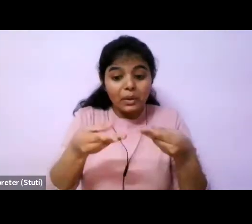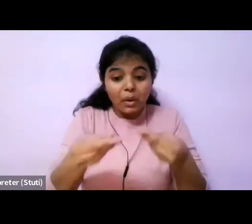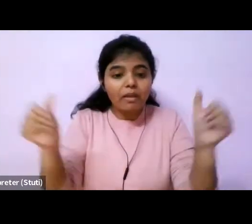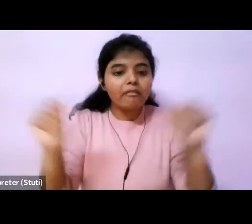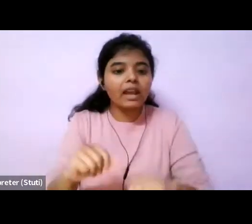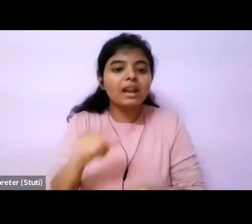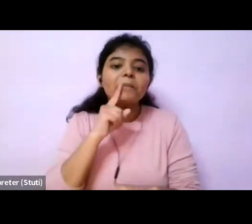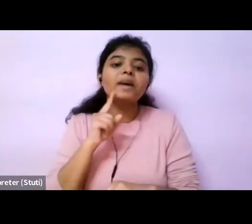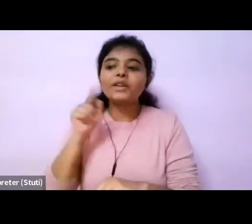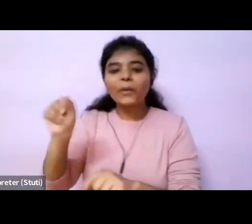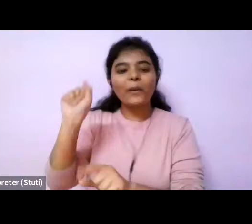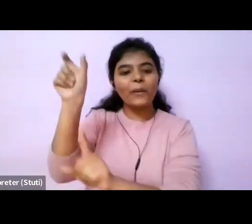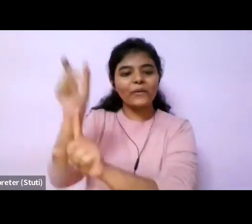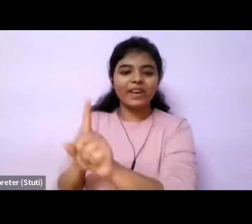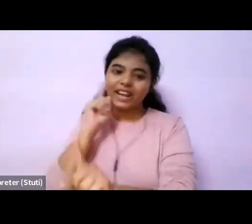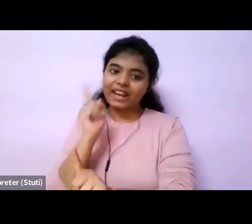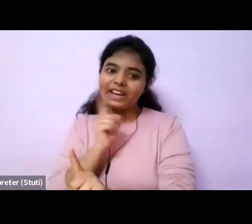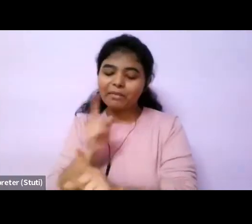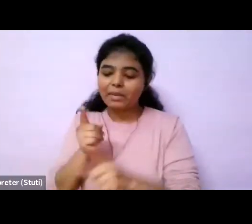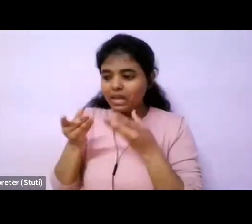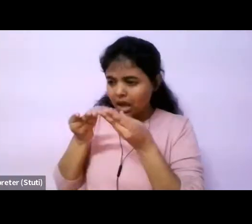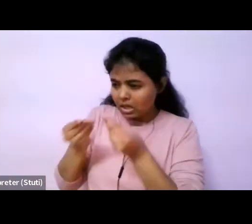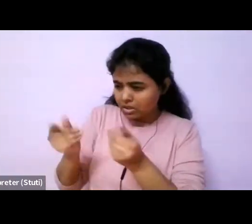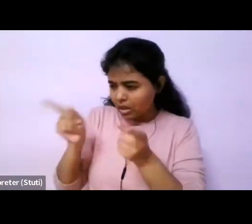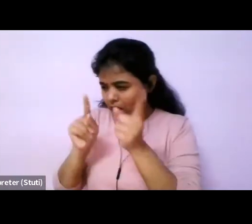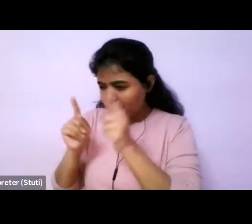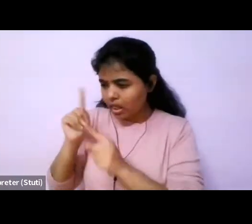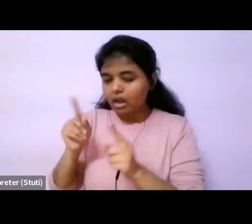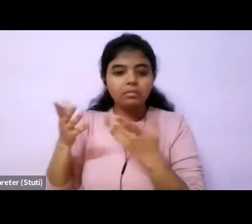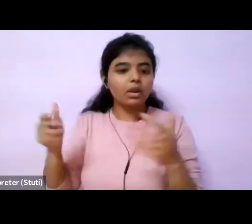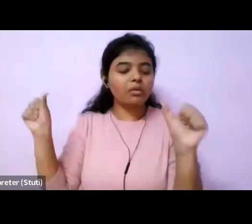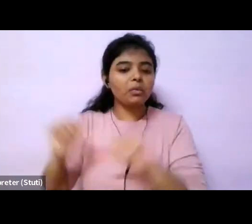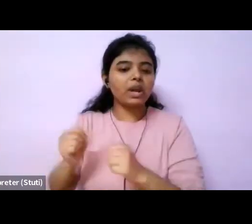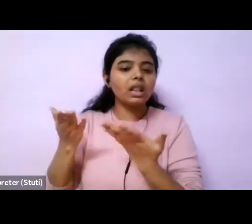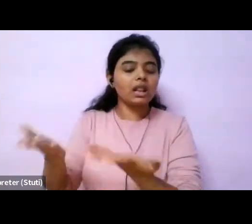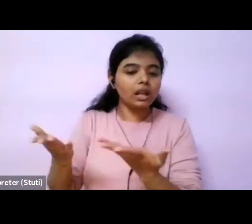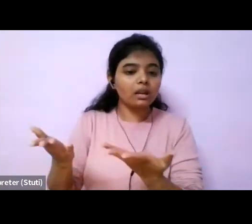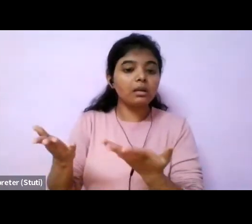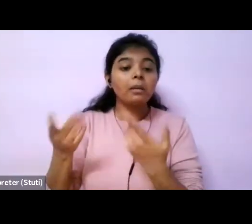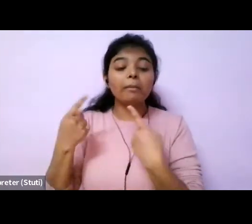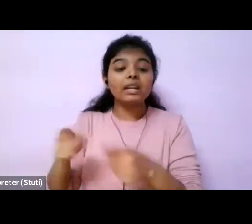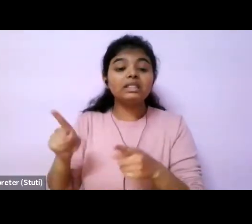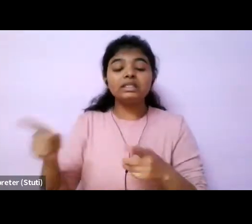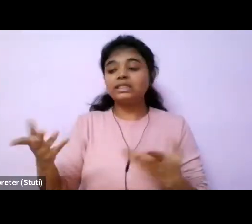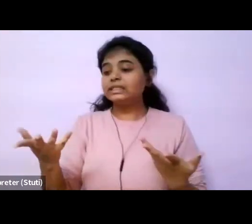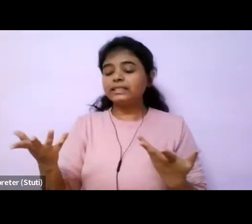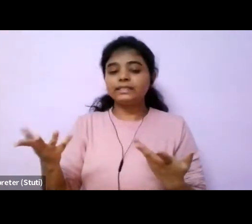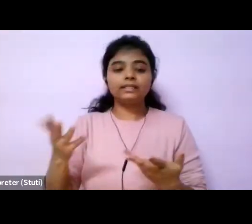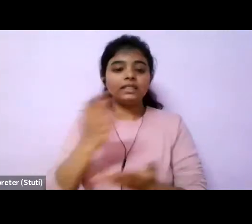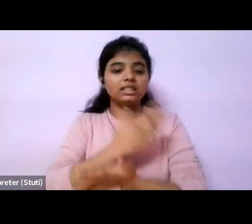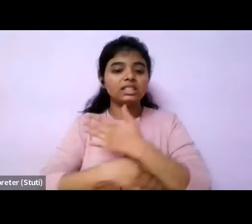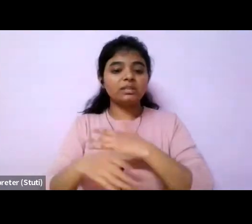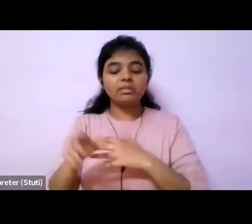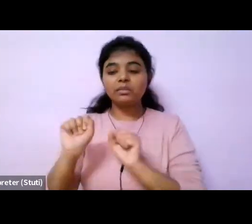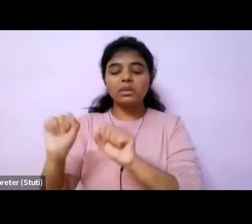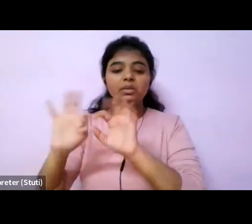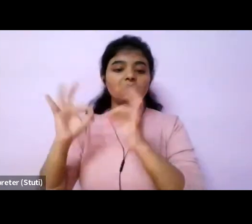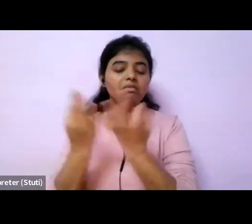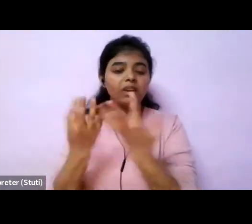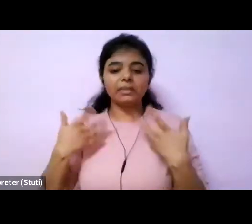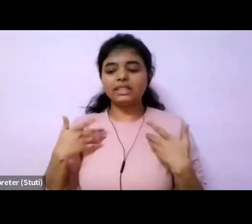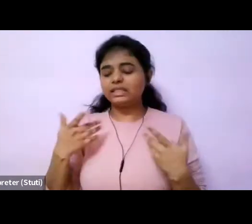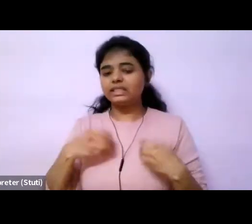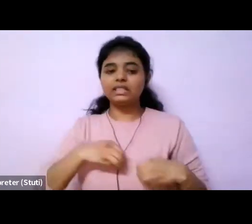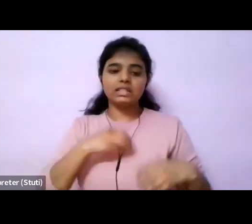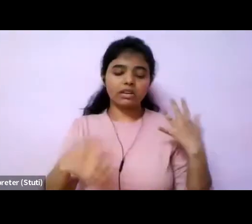can often trigger insurmountable feelings of helplessness and desperation in disabled people and close family. The